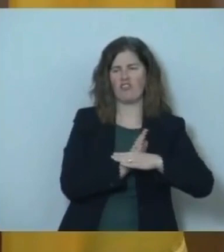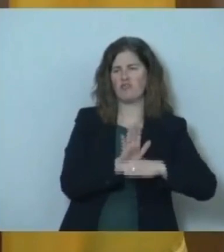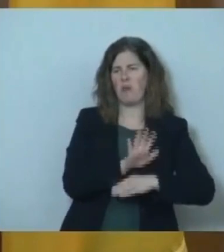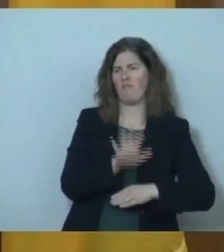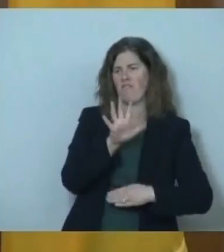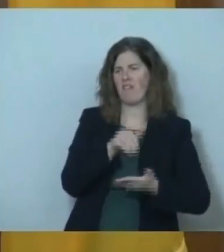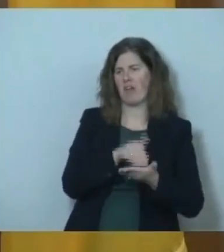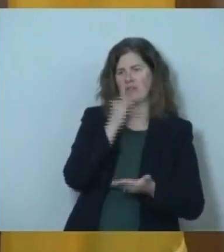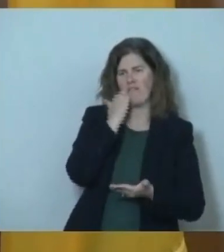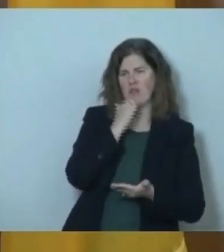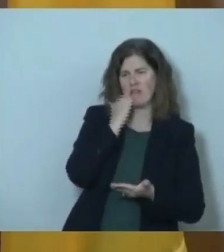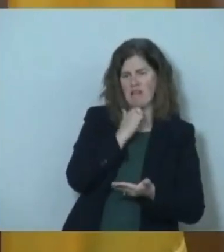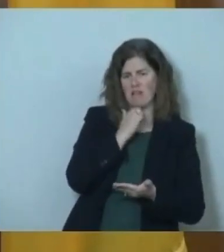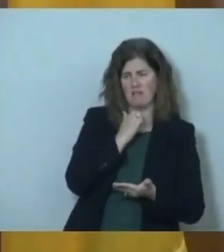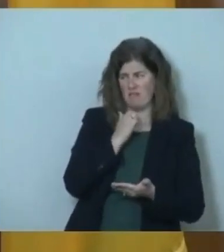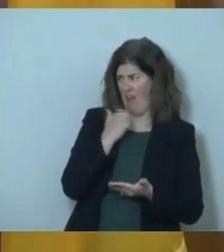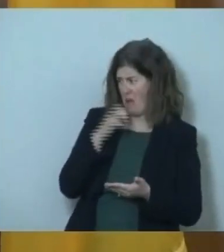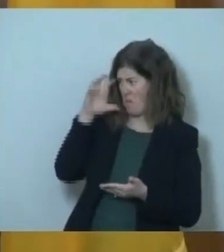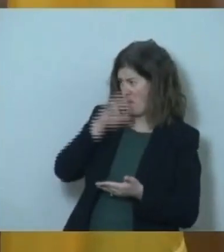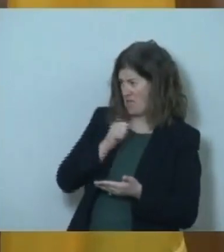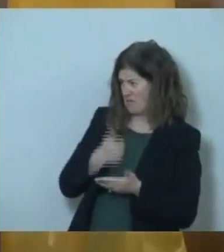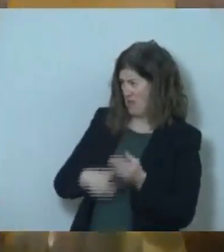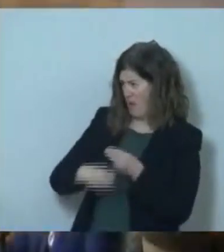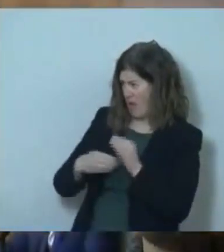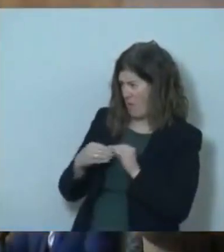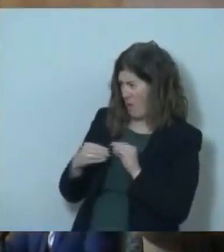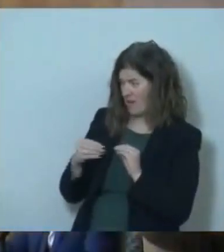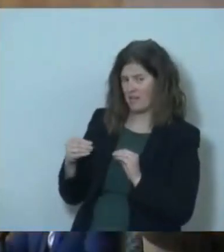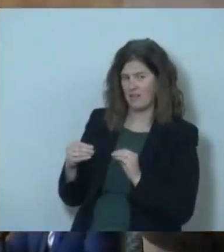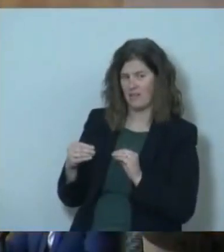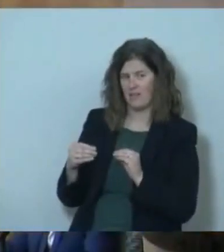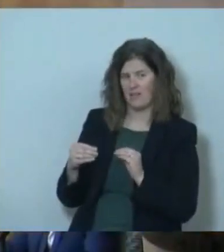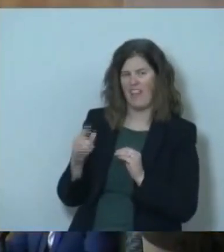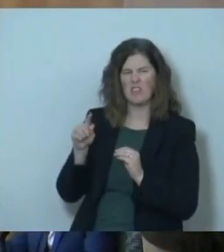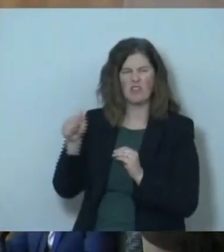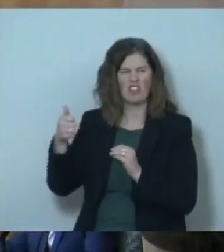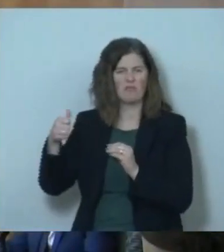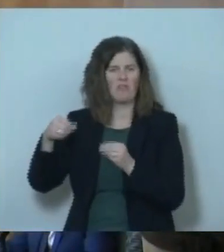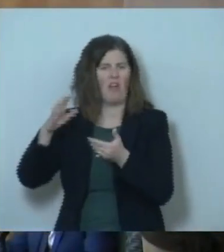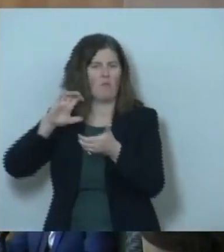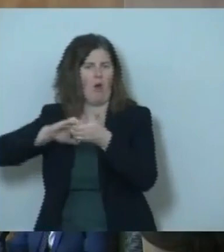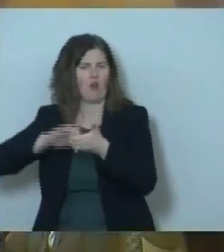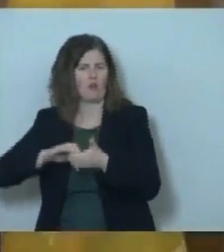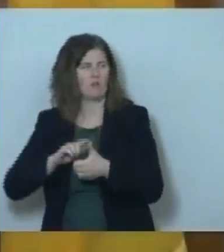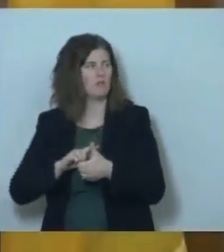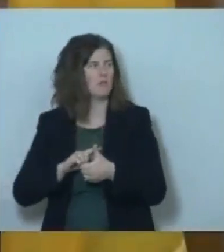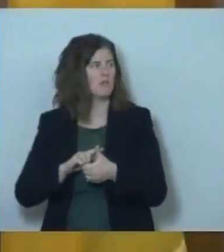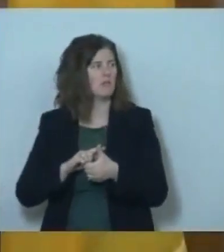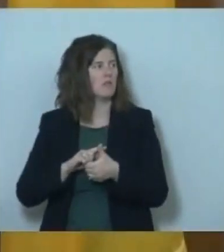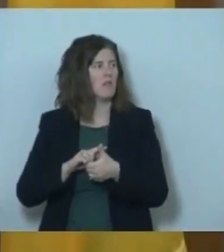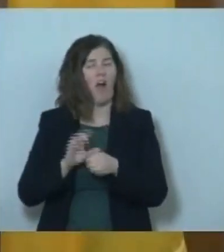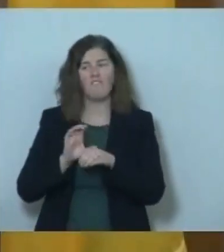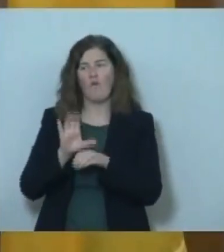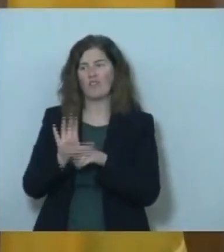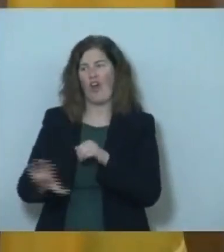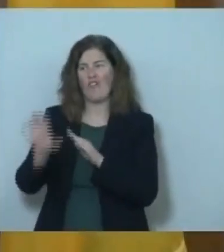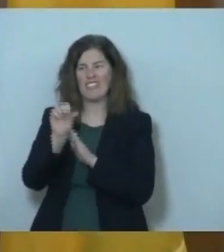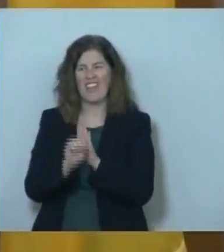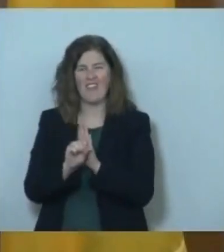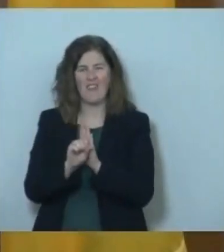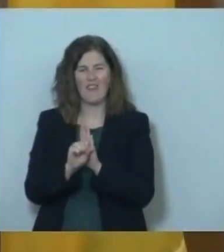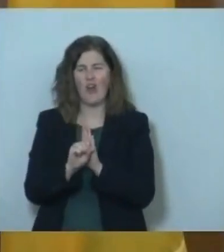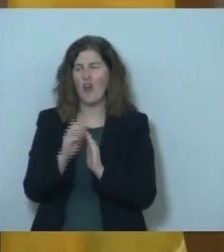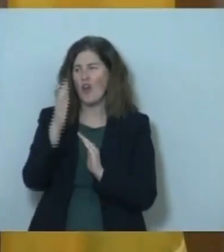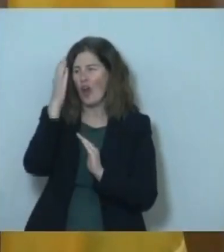5,000. Secretary, did I miss anything about that? Which is why she gave you some other partners. I force everyone in the state, know where